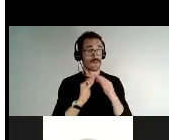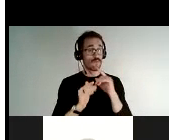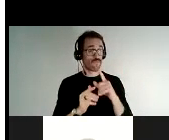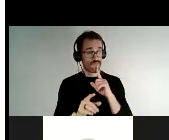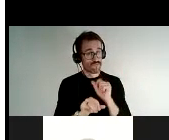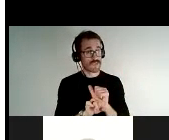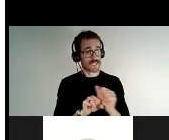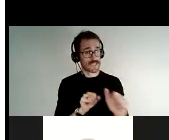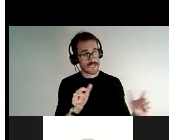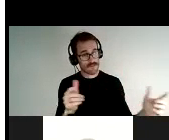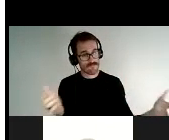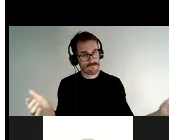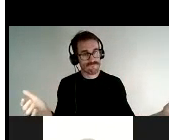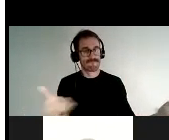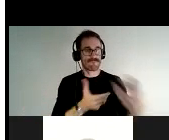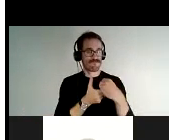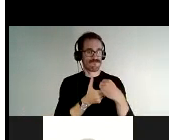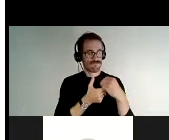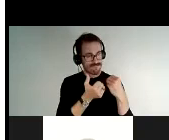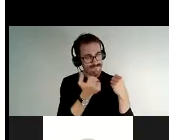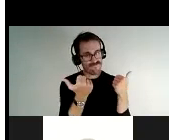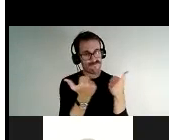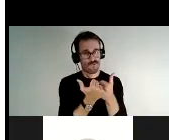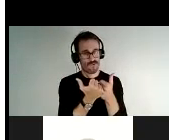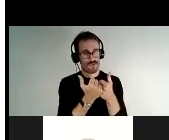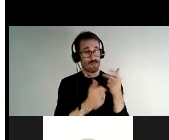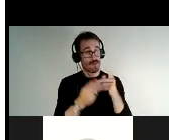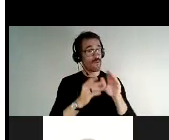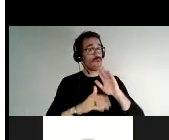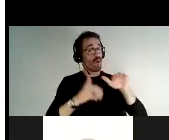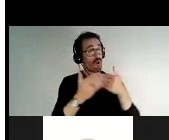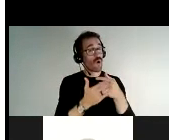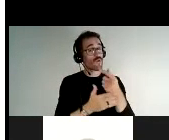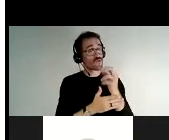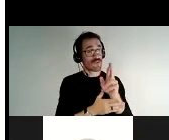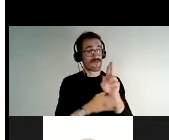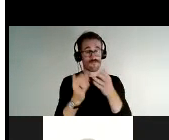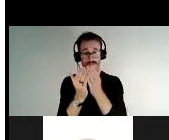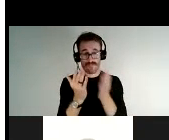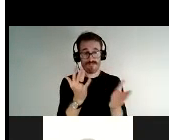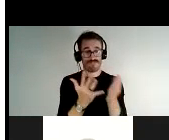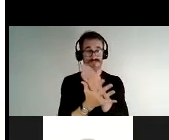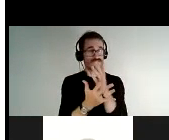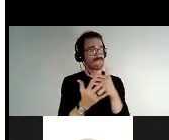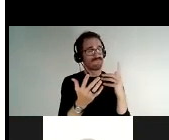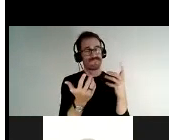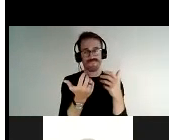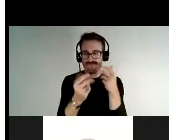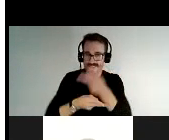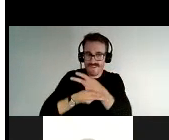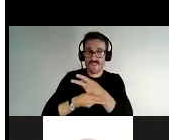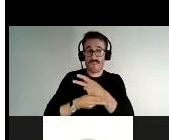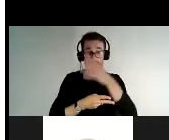people of all genders took care of mostly men who were dying, and it was an incredible thing to